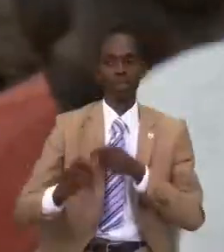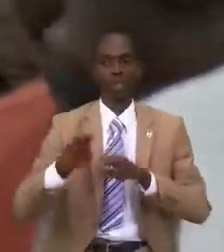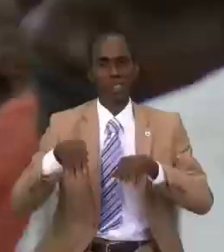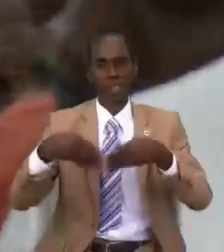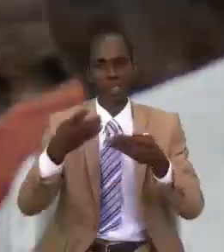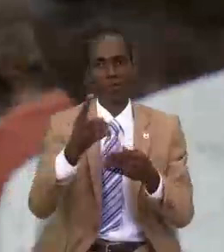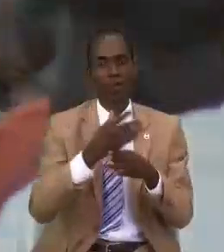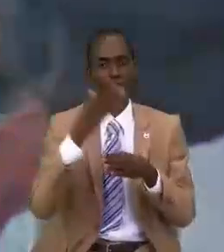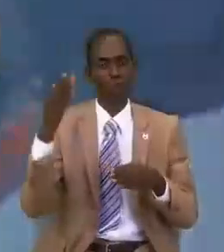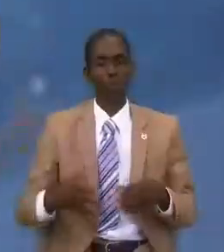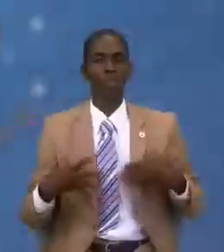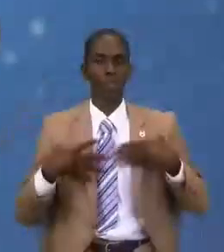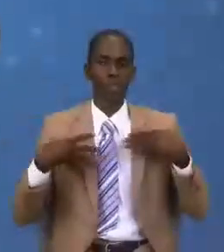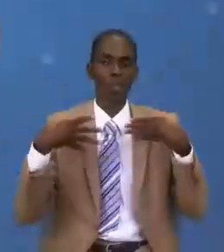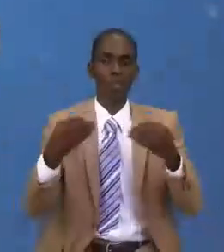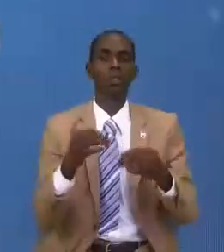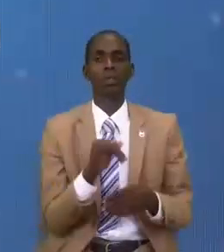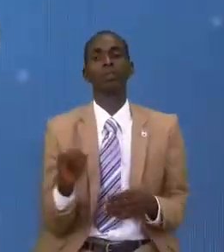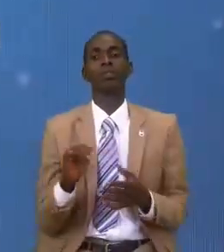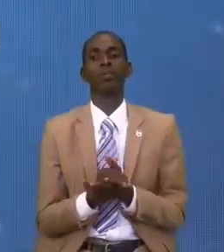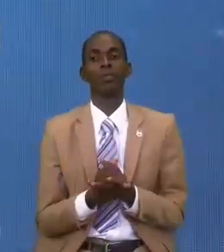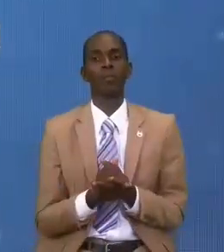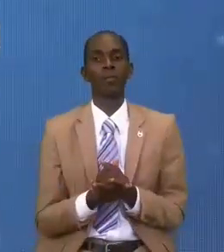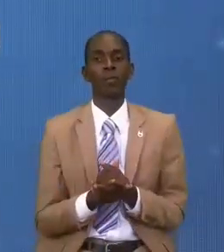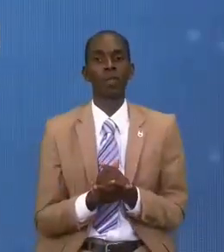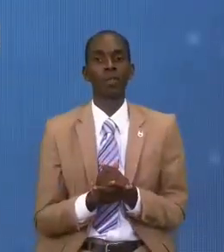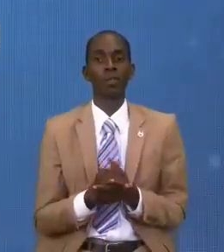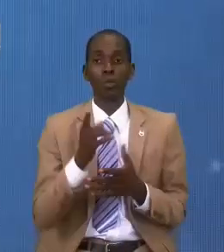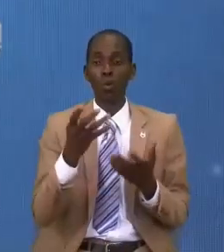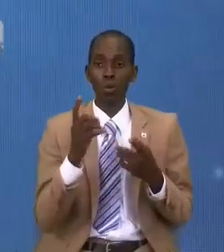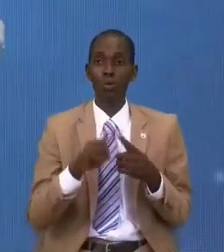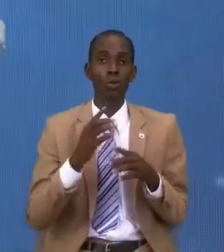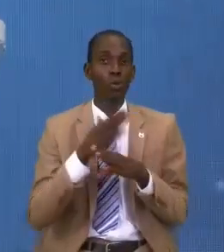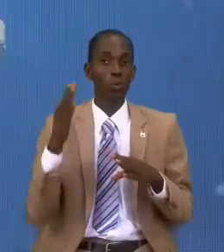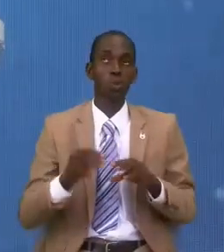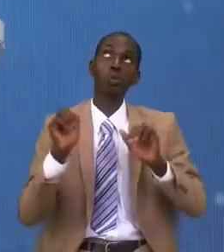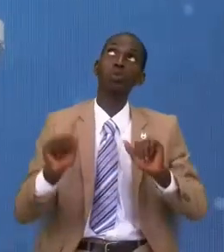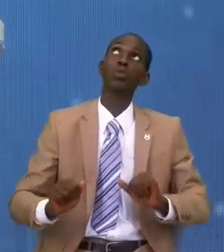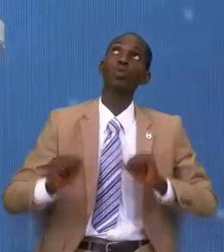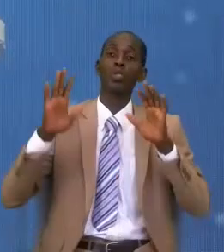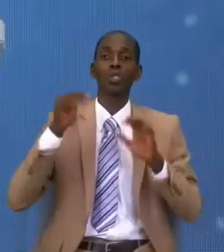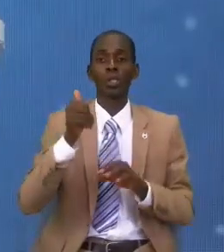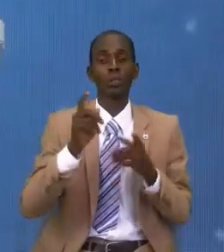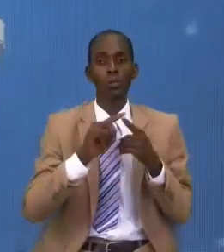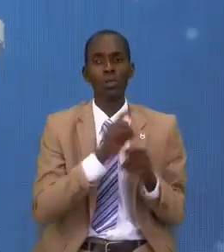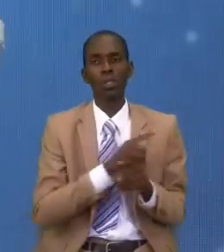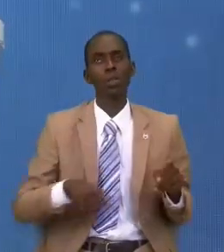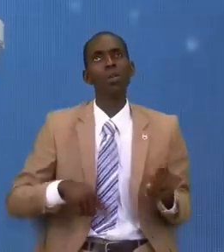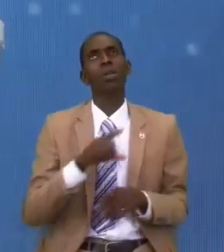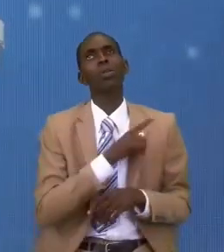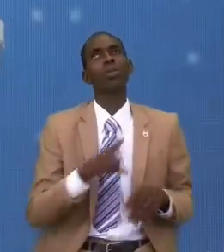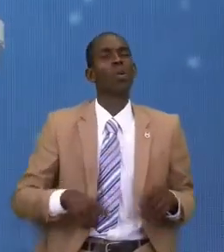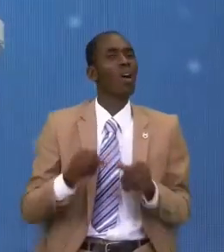You want to totally consecrate yourself to the Lord. Lord, everything you give me, my